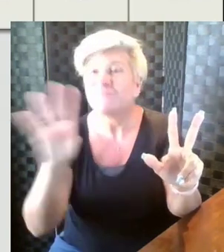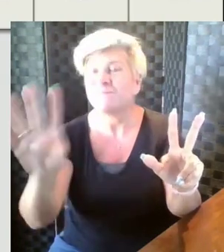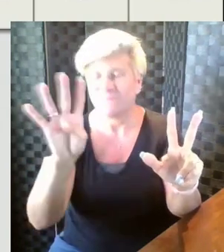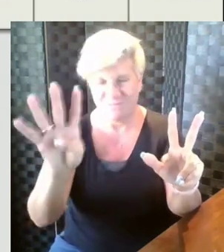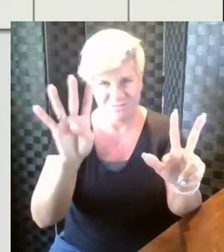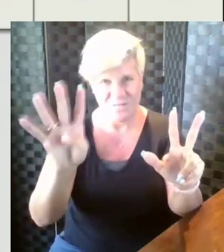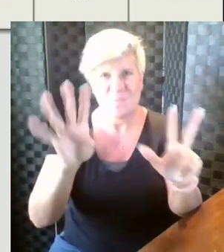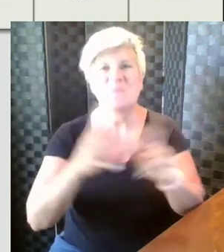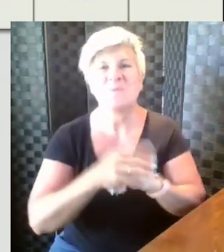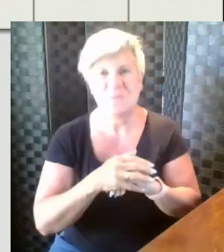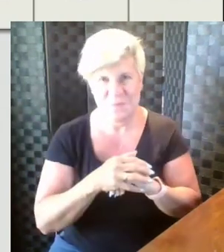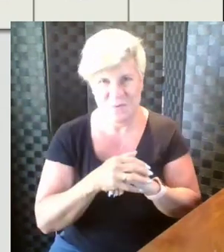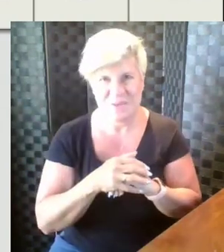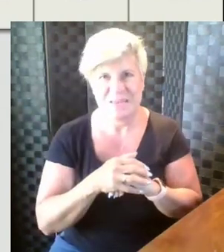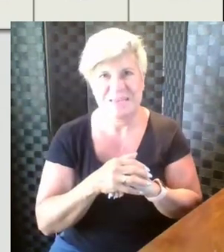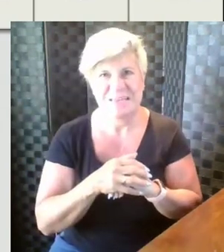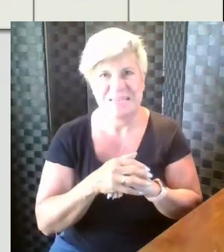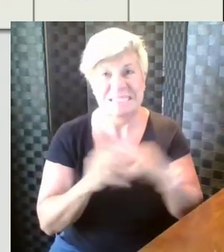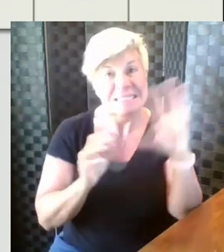4,